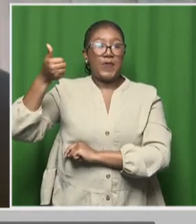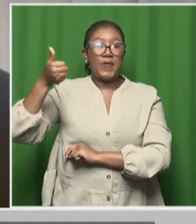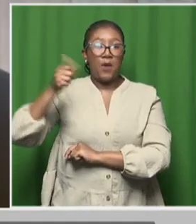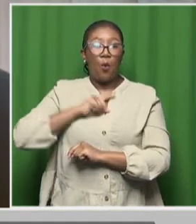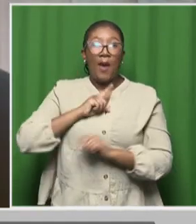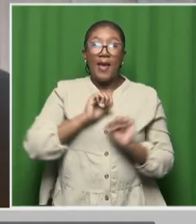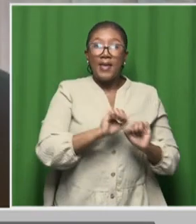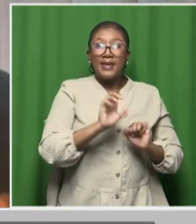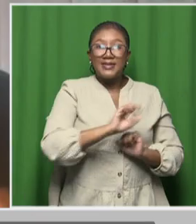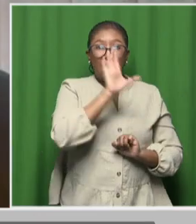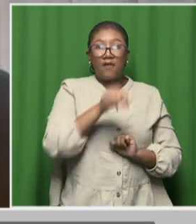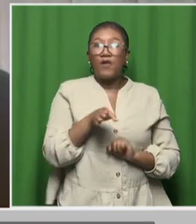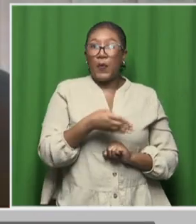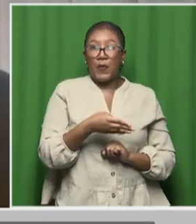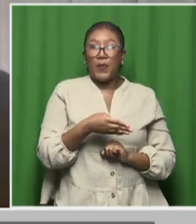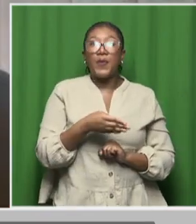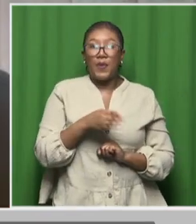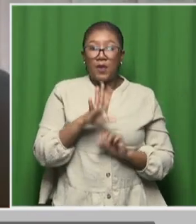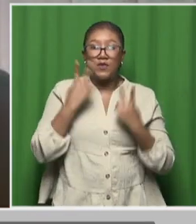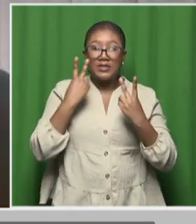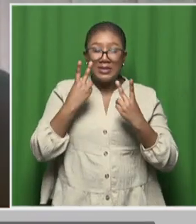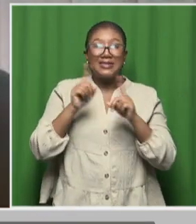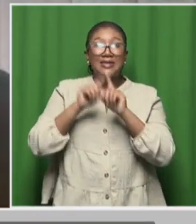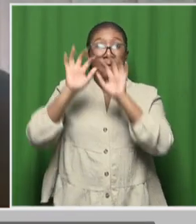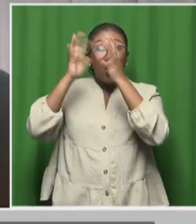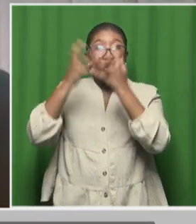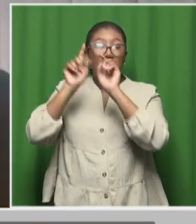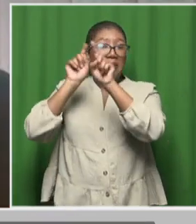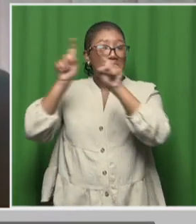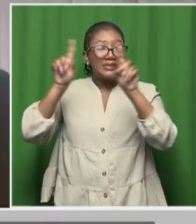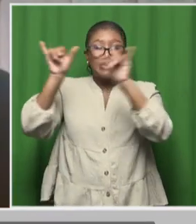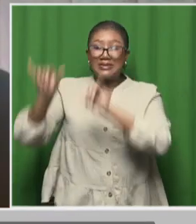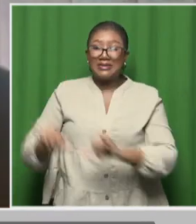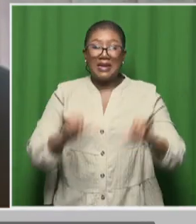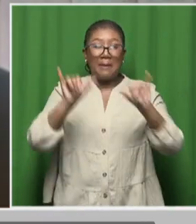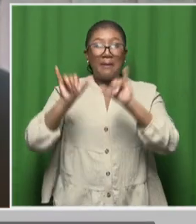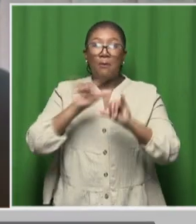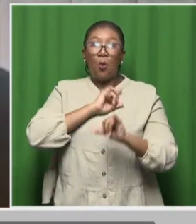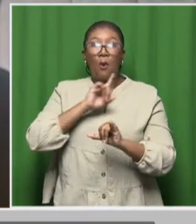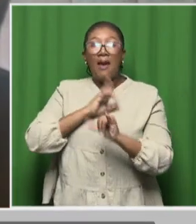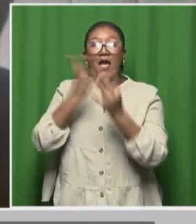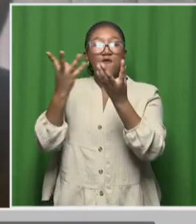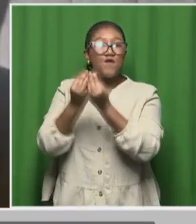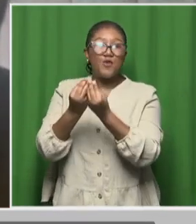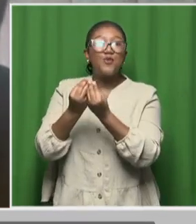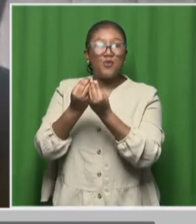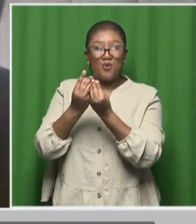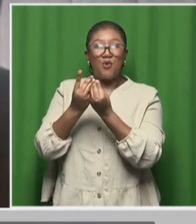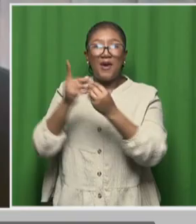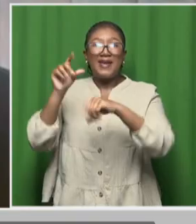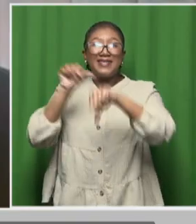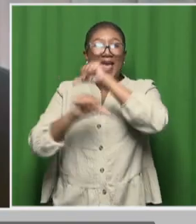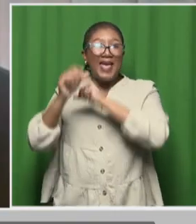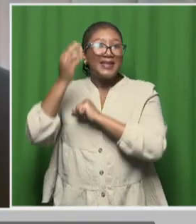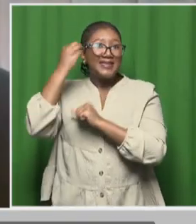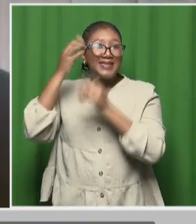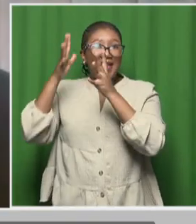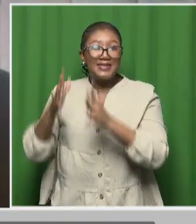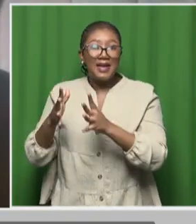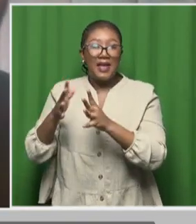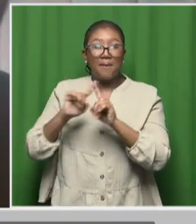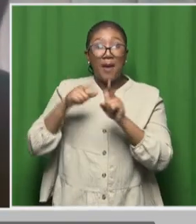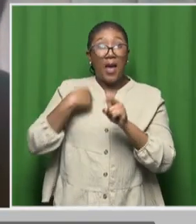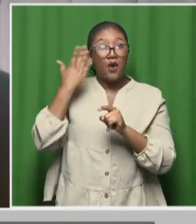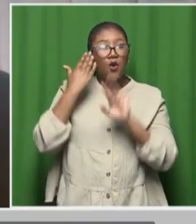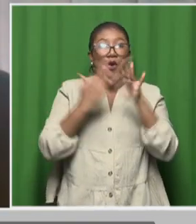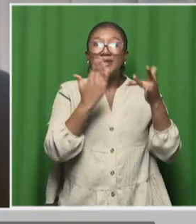in South Africa, but it's crazy everywhere. Like the supply is very little. Mm-hmm. And like I know tech companies